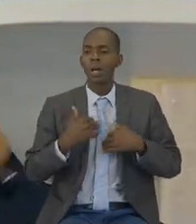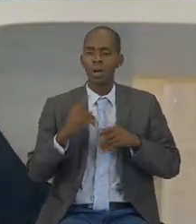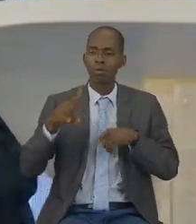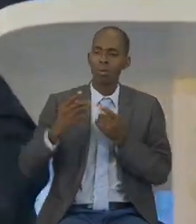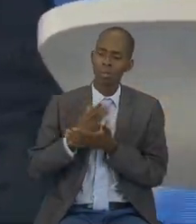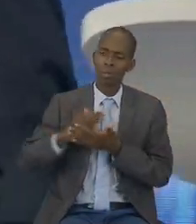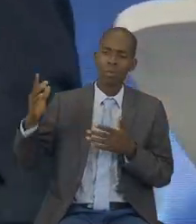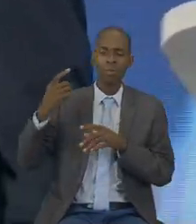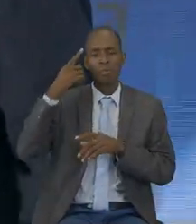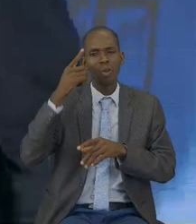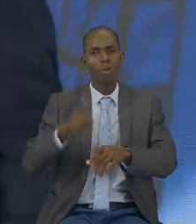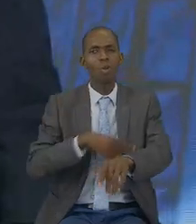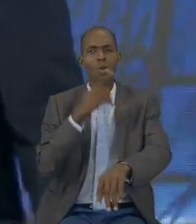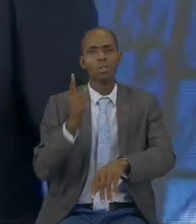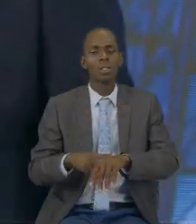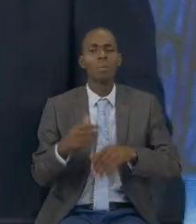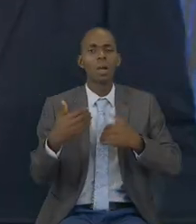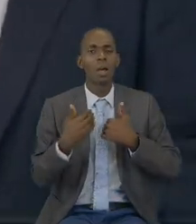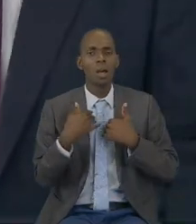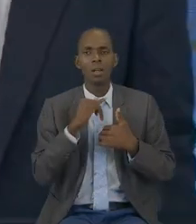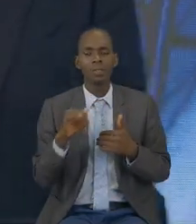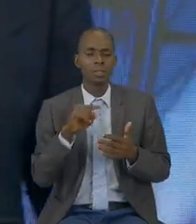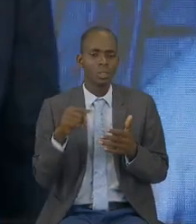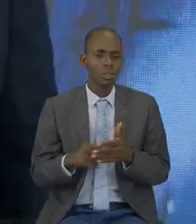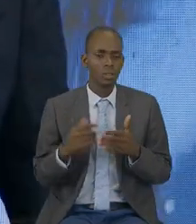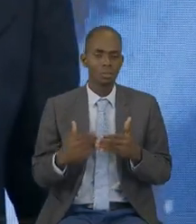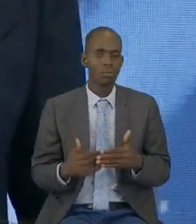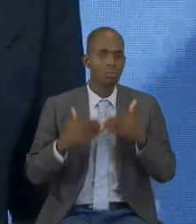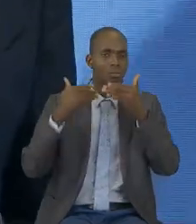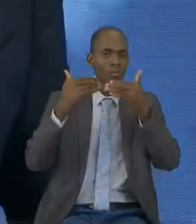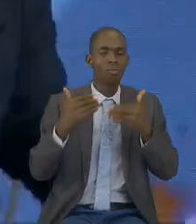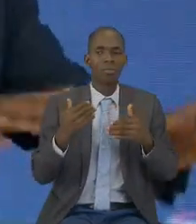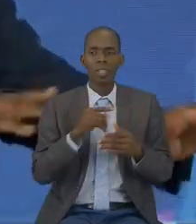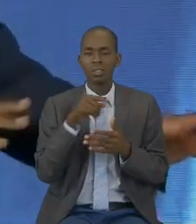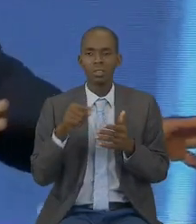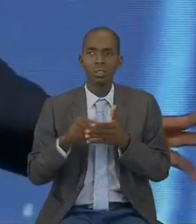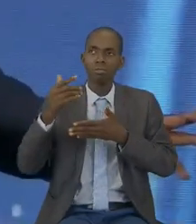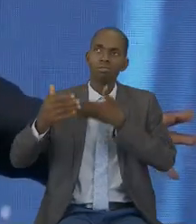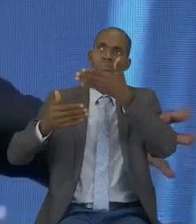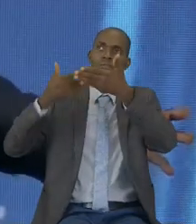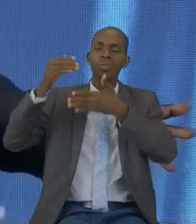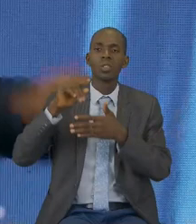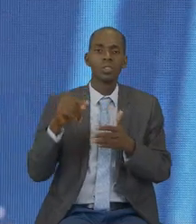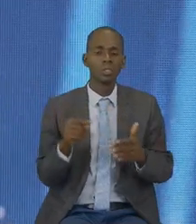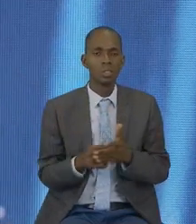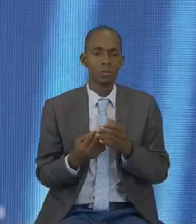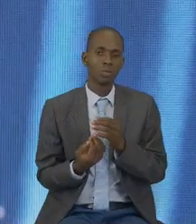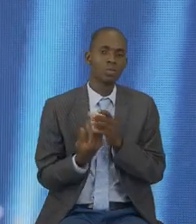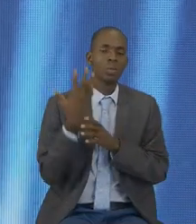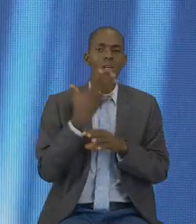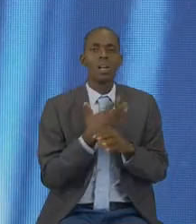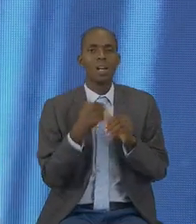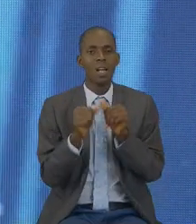time having all this advance and all this progress and all this growth and